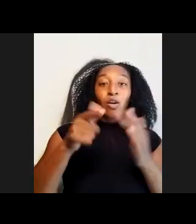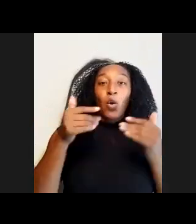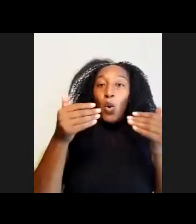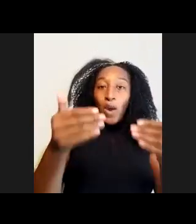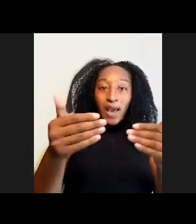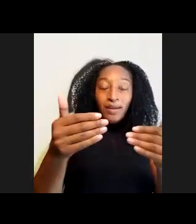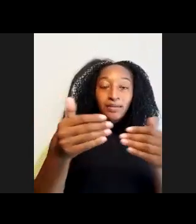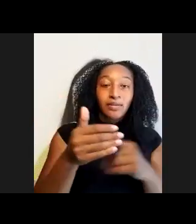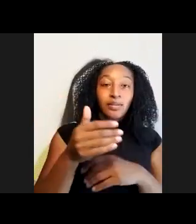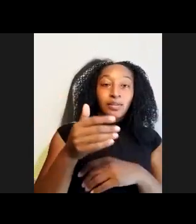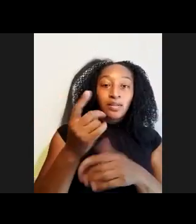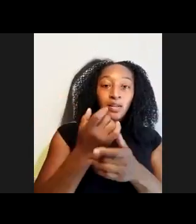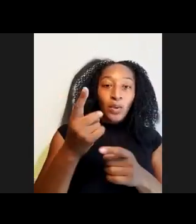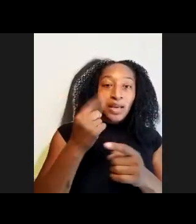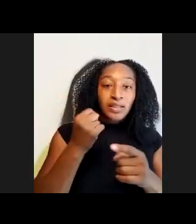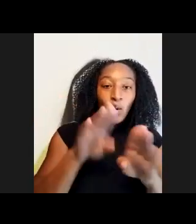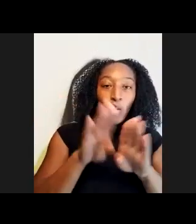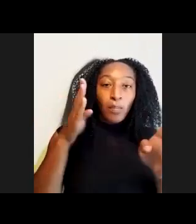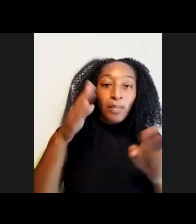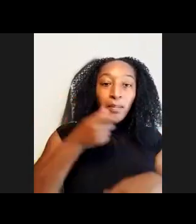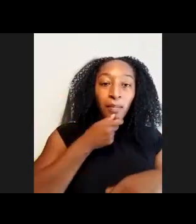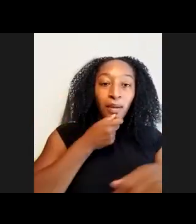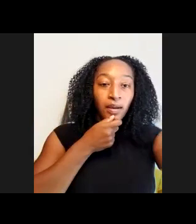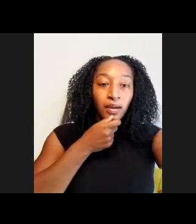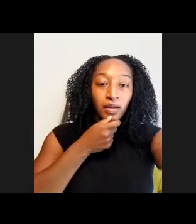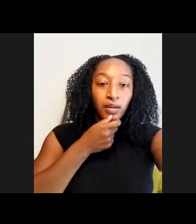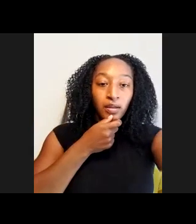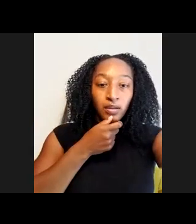Somebody's got an open mic. Please mute yourself.